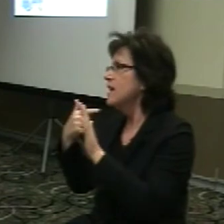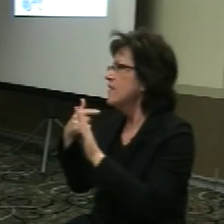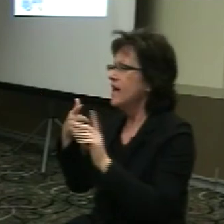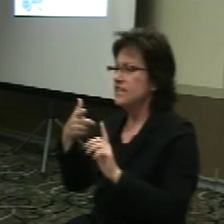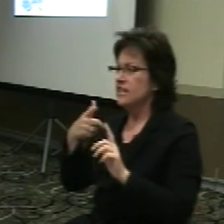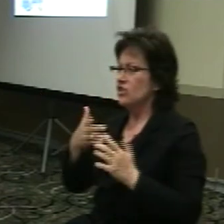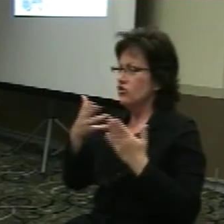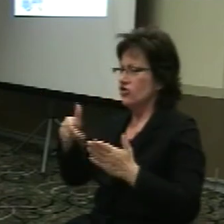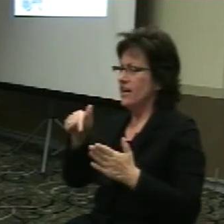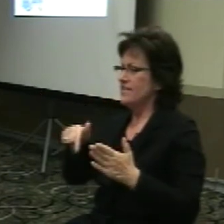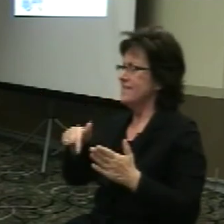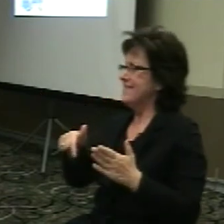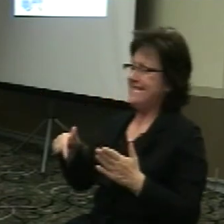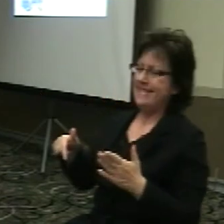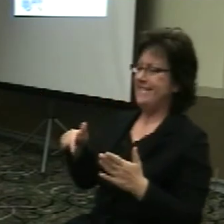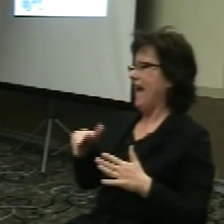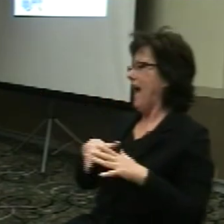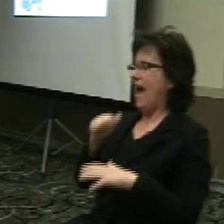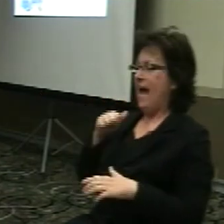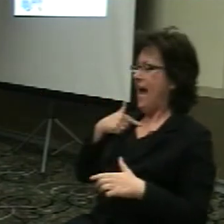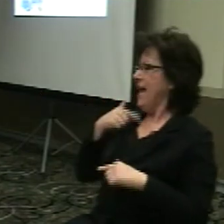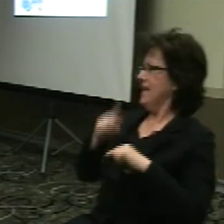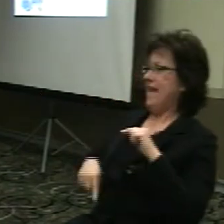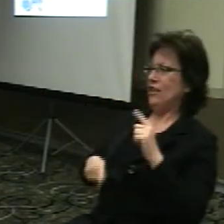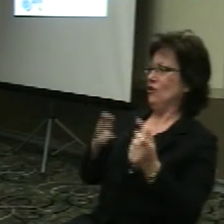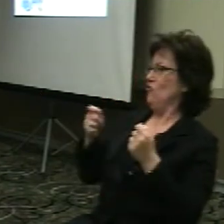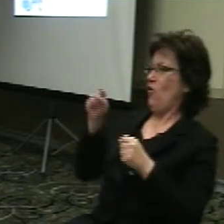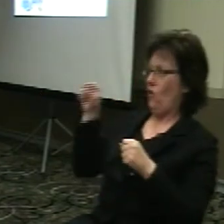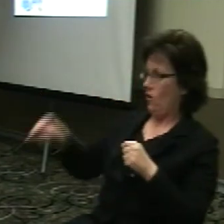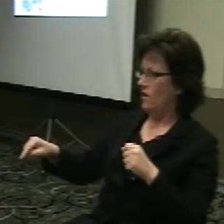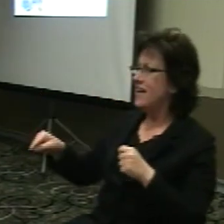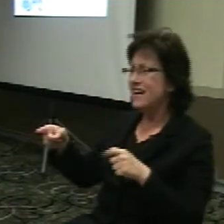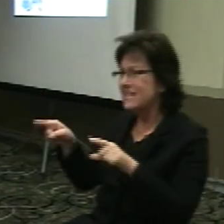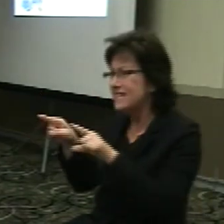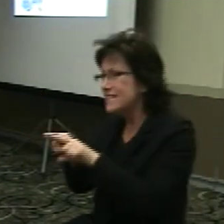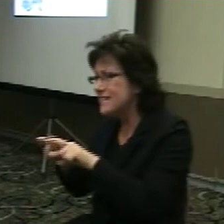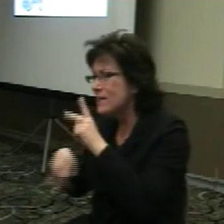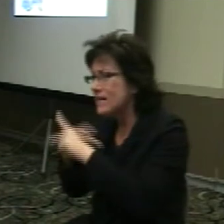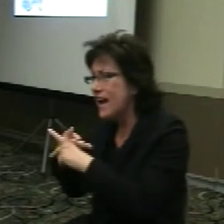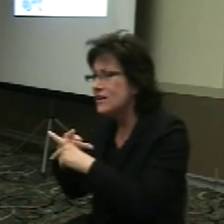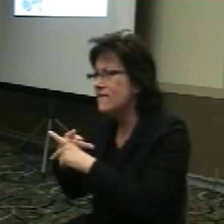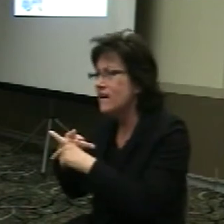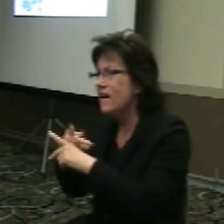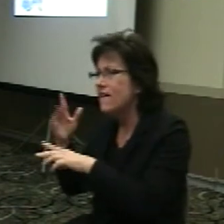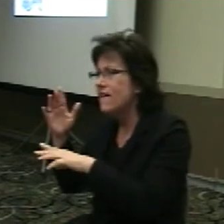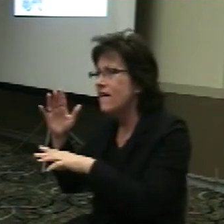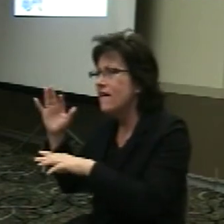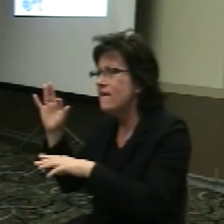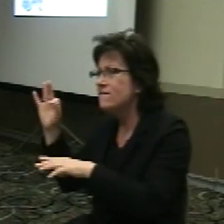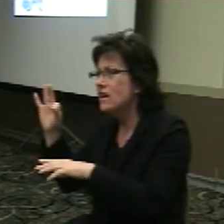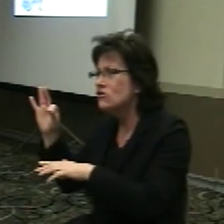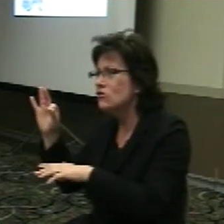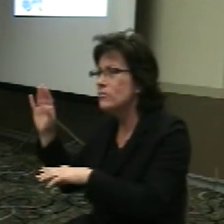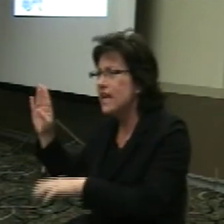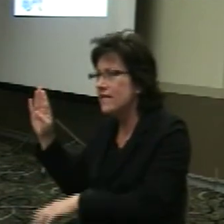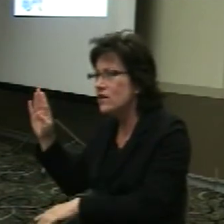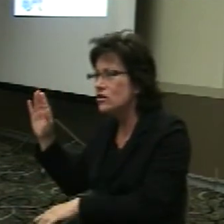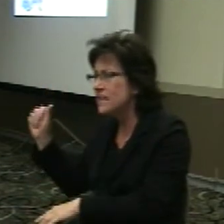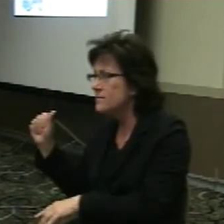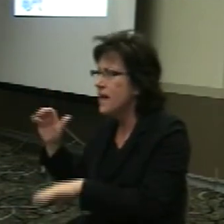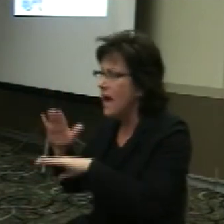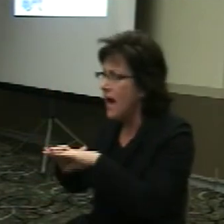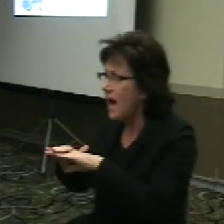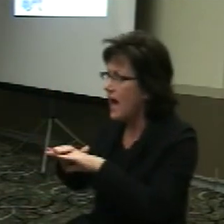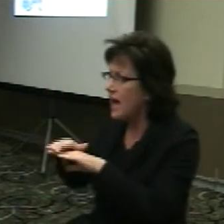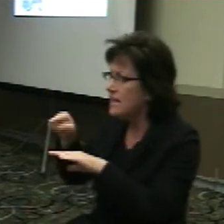this is outside of their control? Okay. So you're still doing the same kind of functional and BIP on either child, but